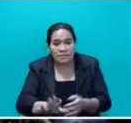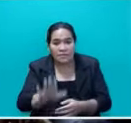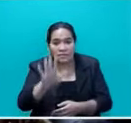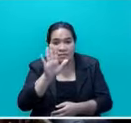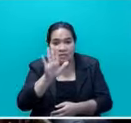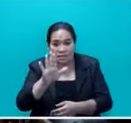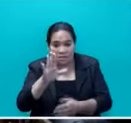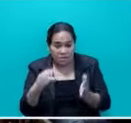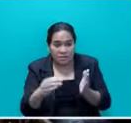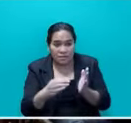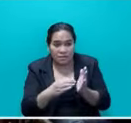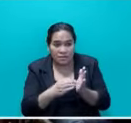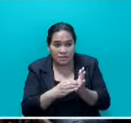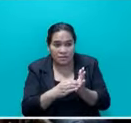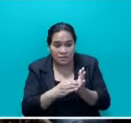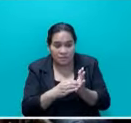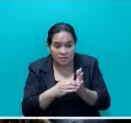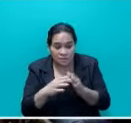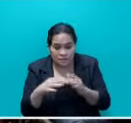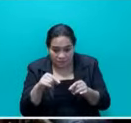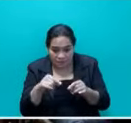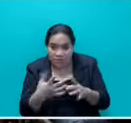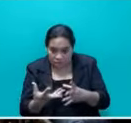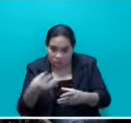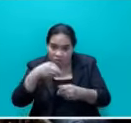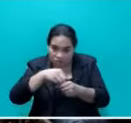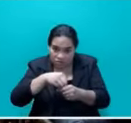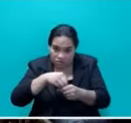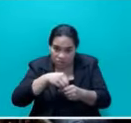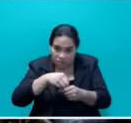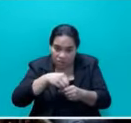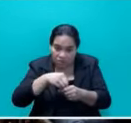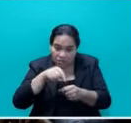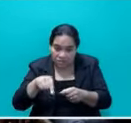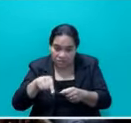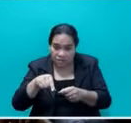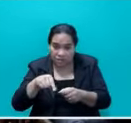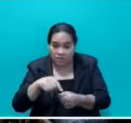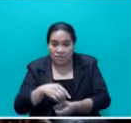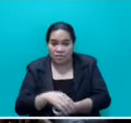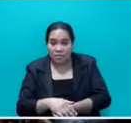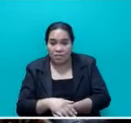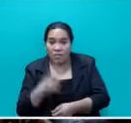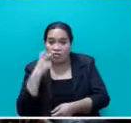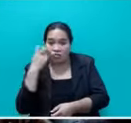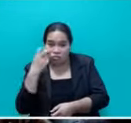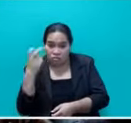sex offender also includes tourists who come to Fiji.